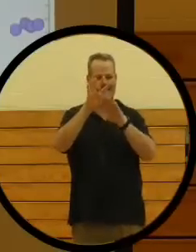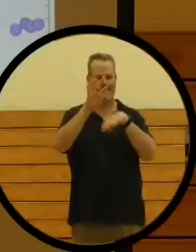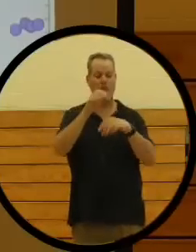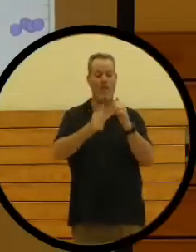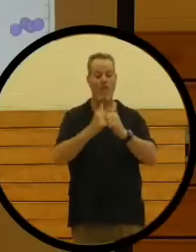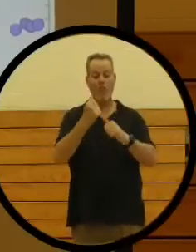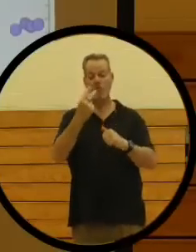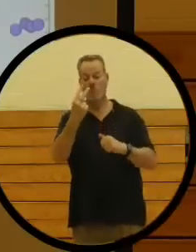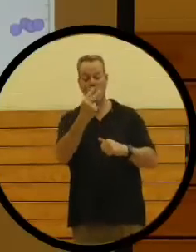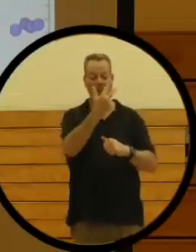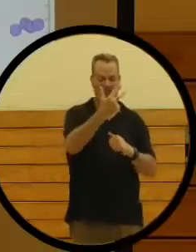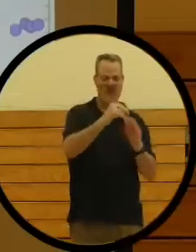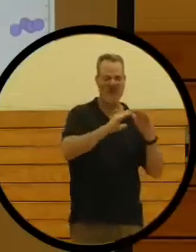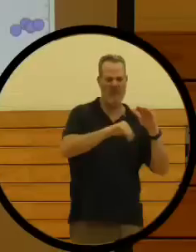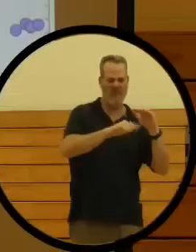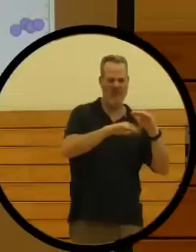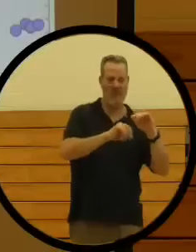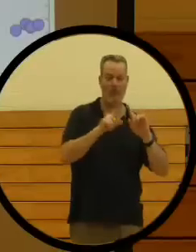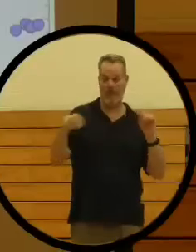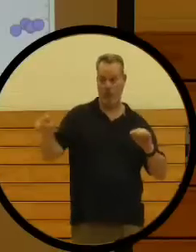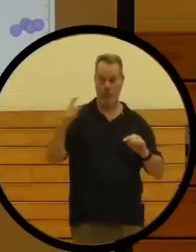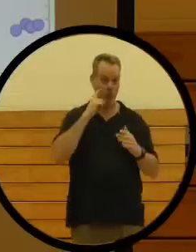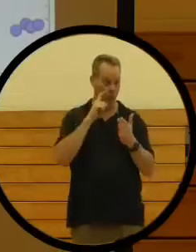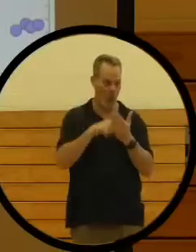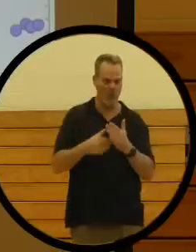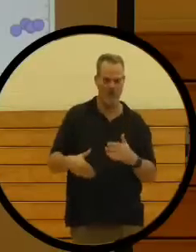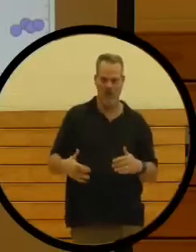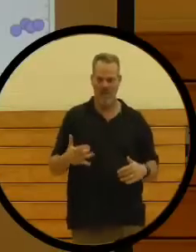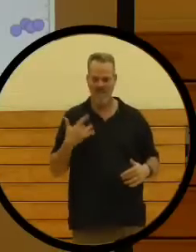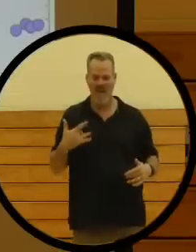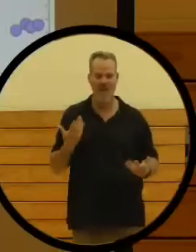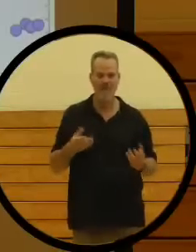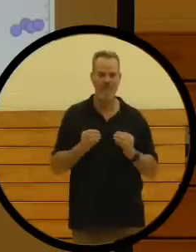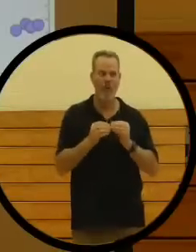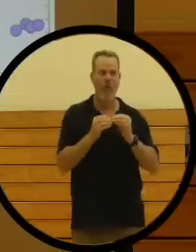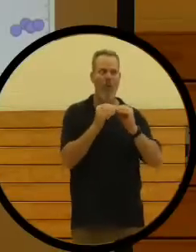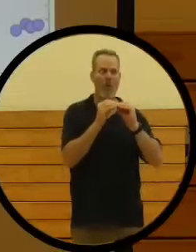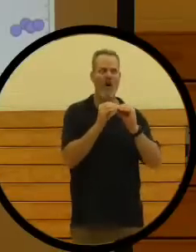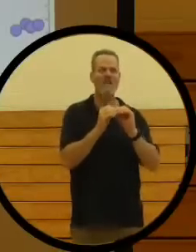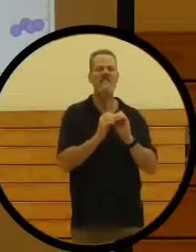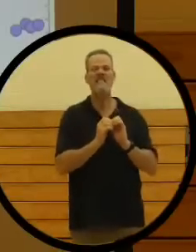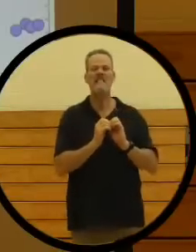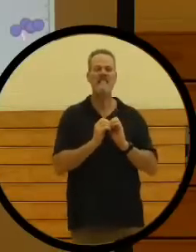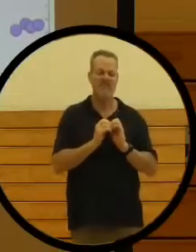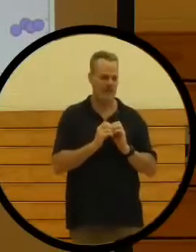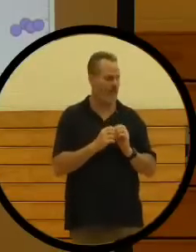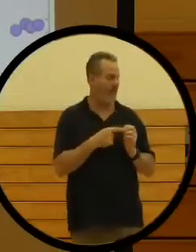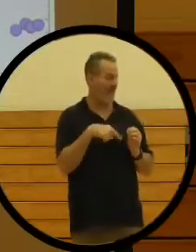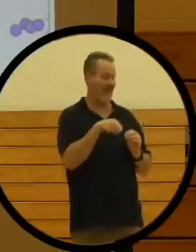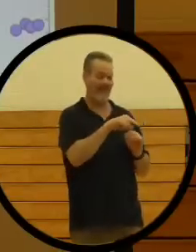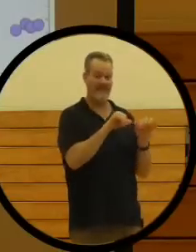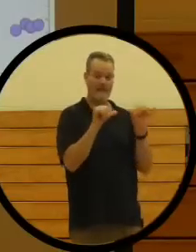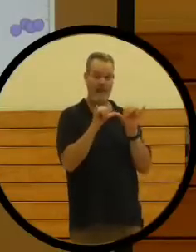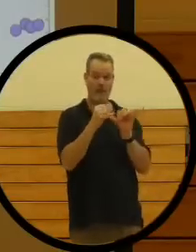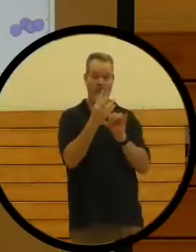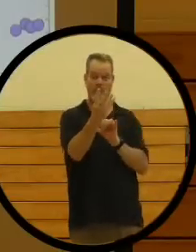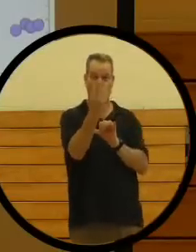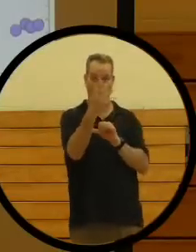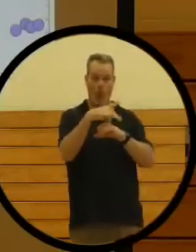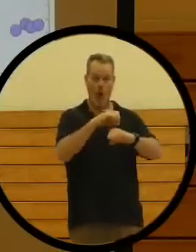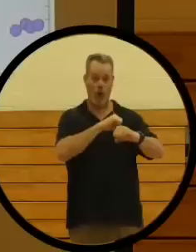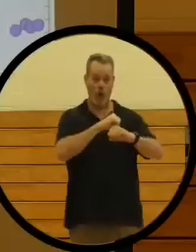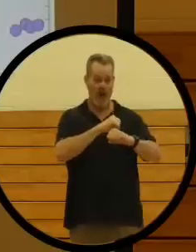small. But you probably noticed that you've felt a few more lately. And so these magnitude 4 earthquakes, this is the magnitude